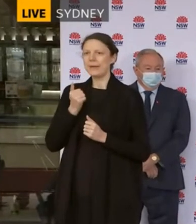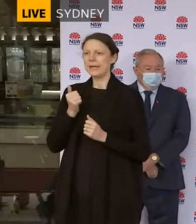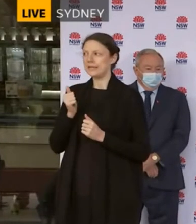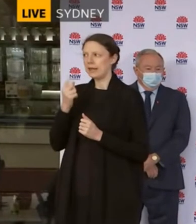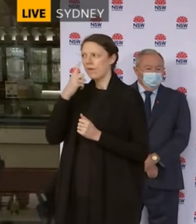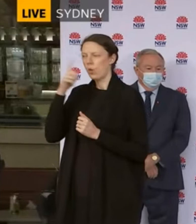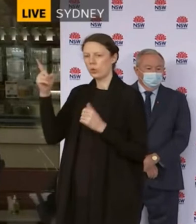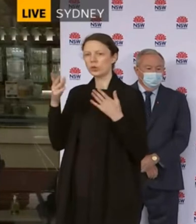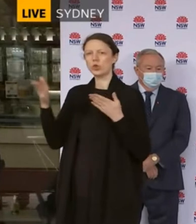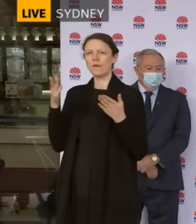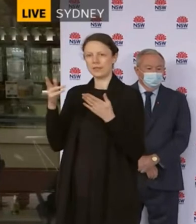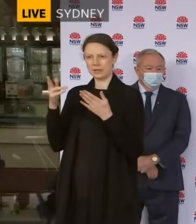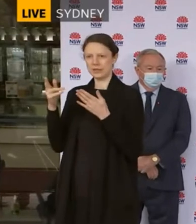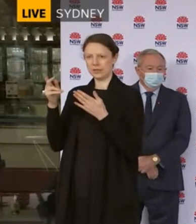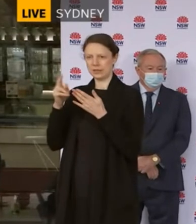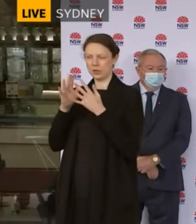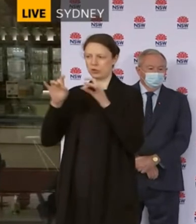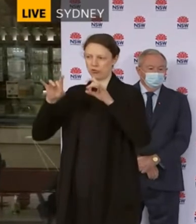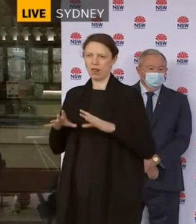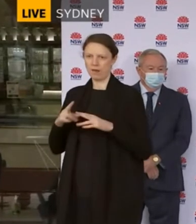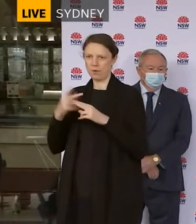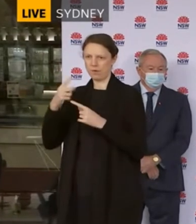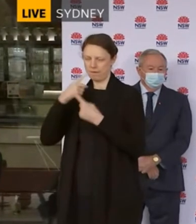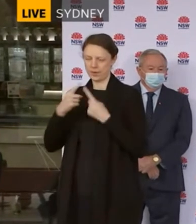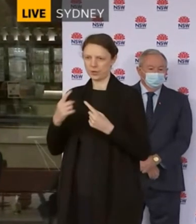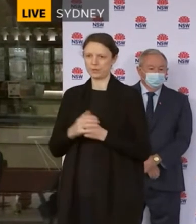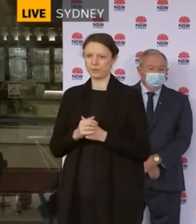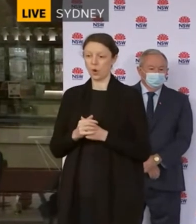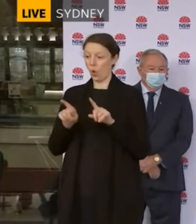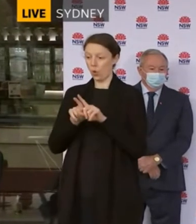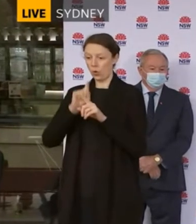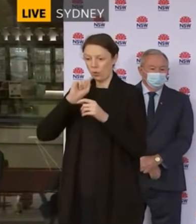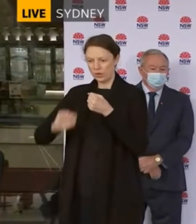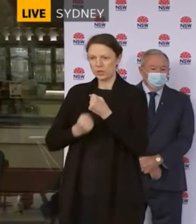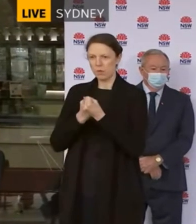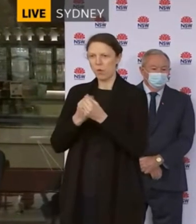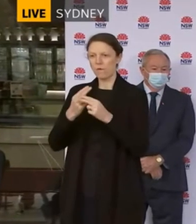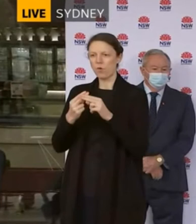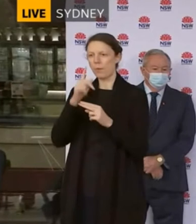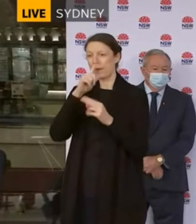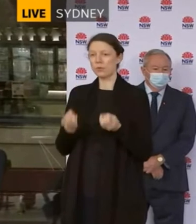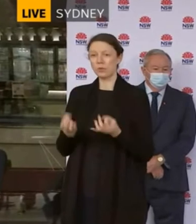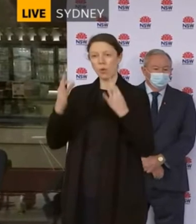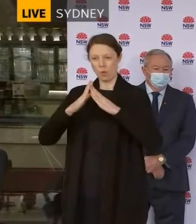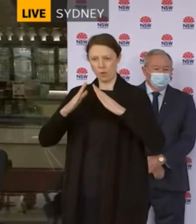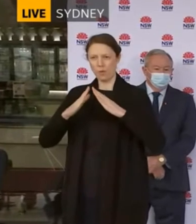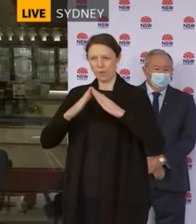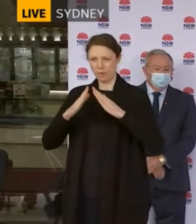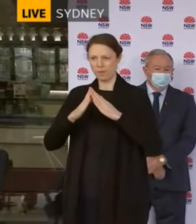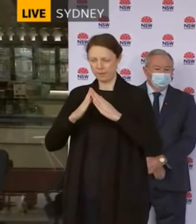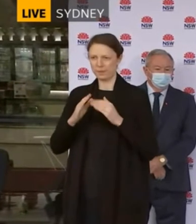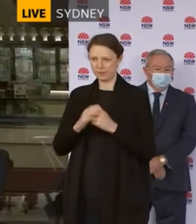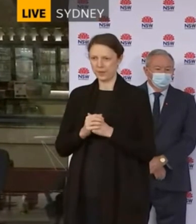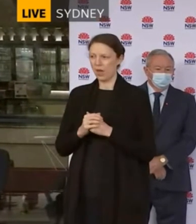part of today's package, we're also providing support for homelessness. $10.3 million to provide support for 3,100 rough